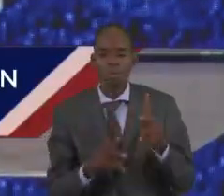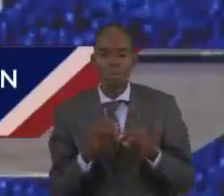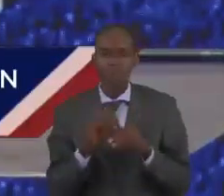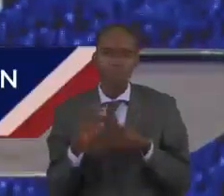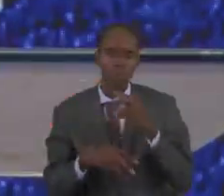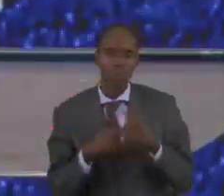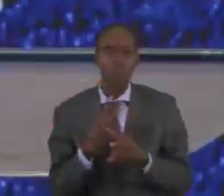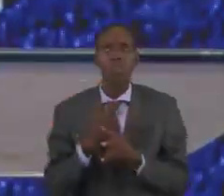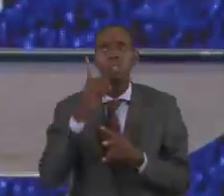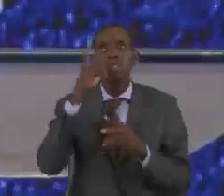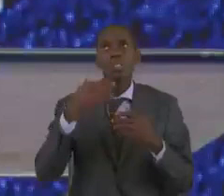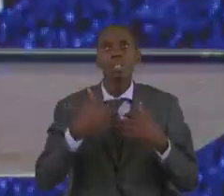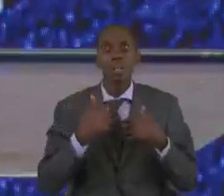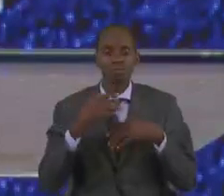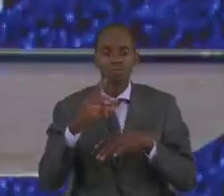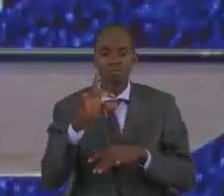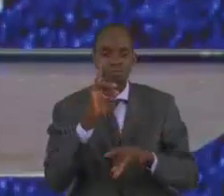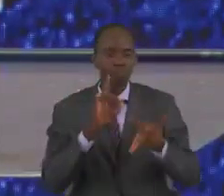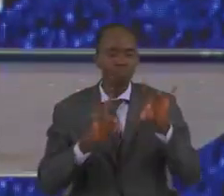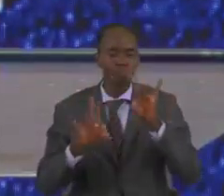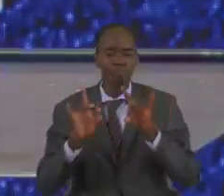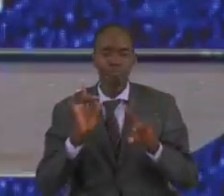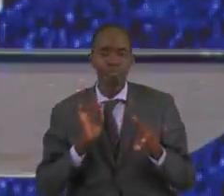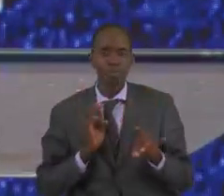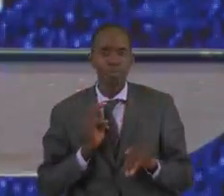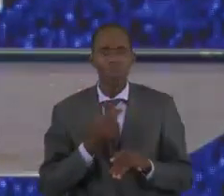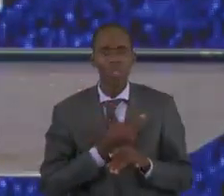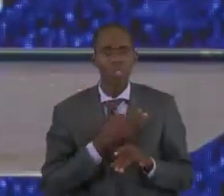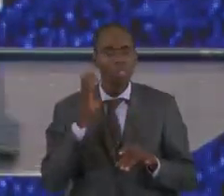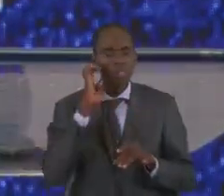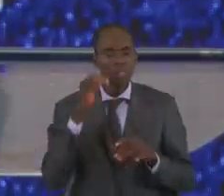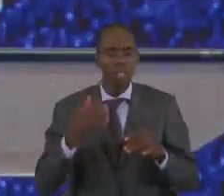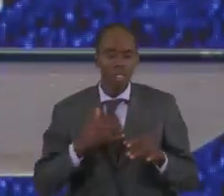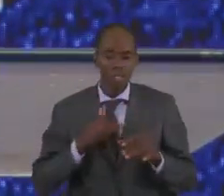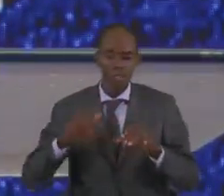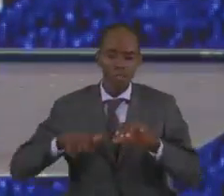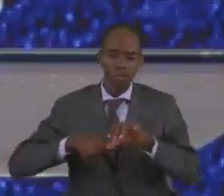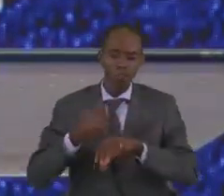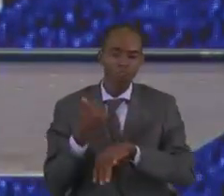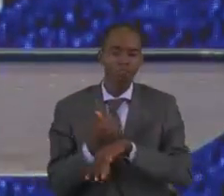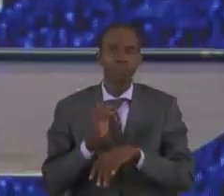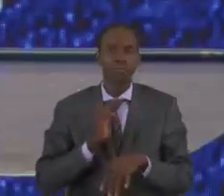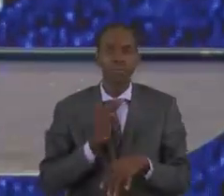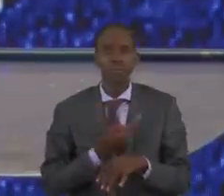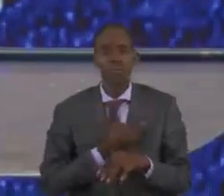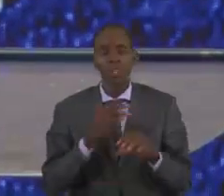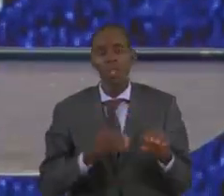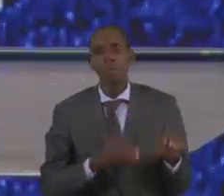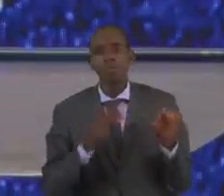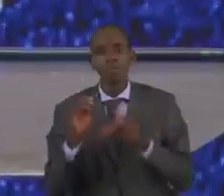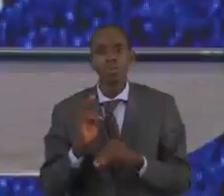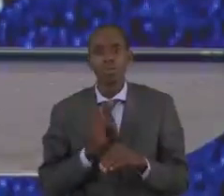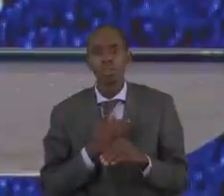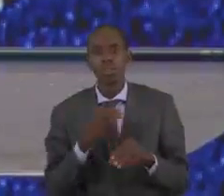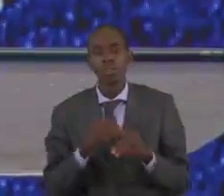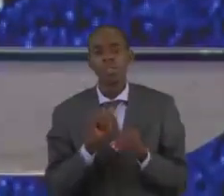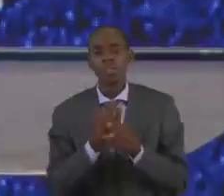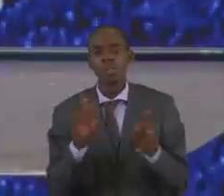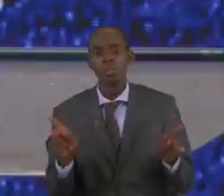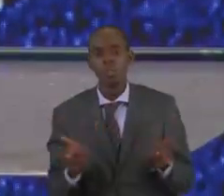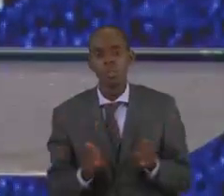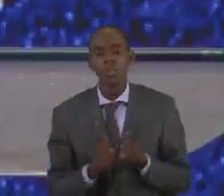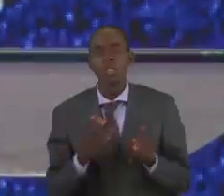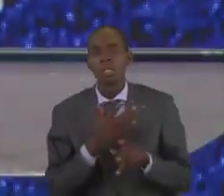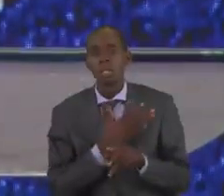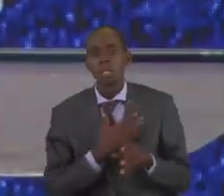chosen us, he has selected us, he has ordained us, and he has put us in place, and he put us